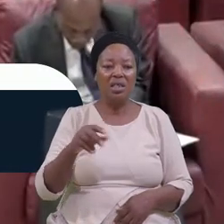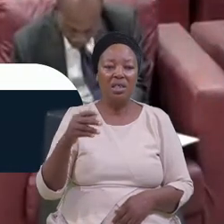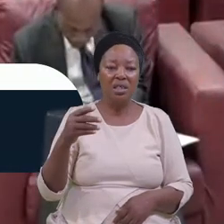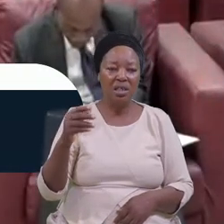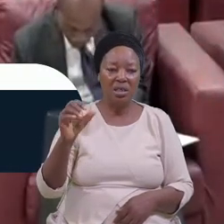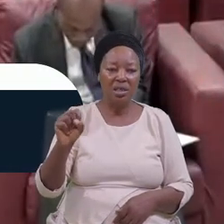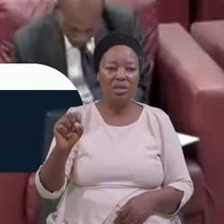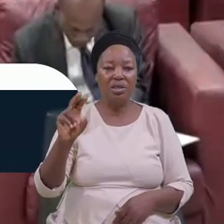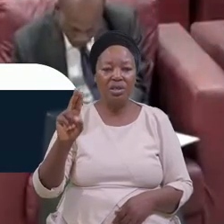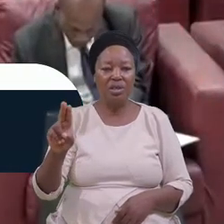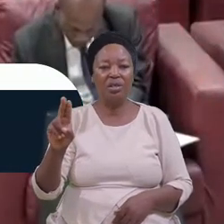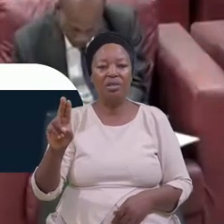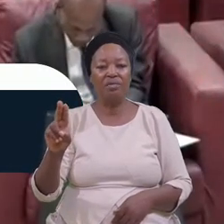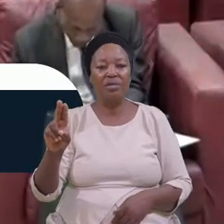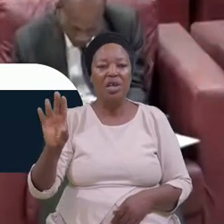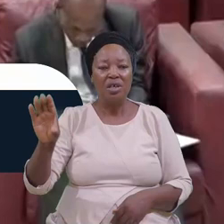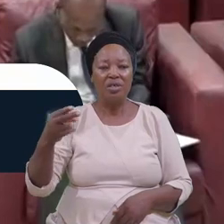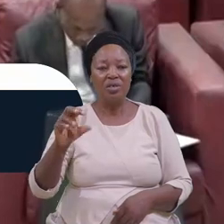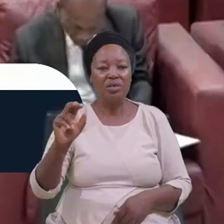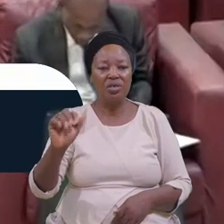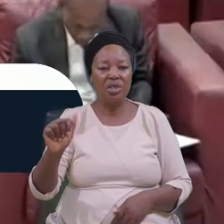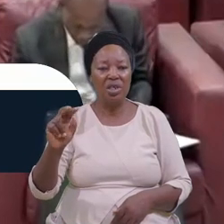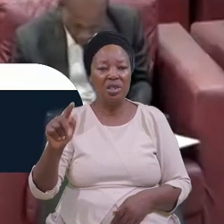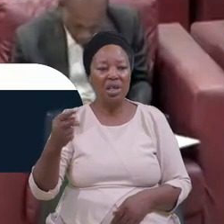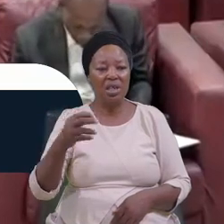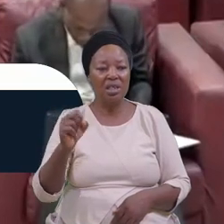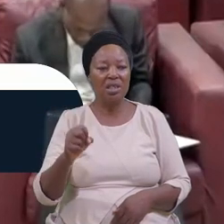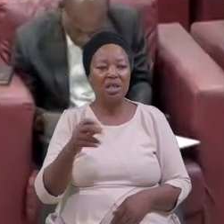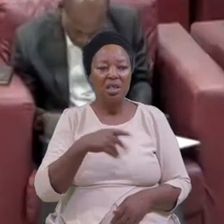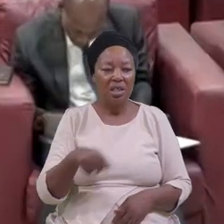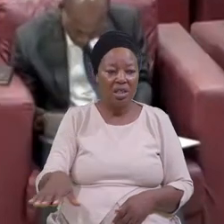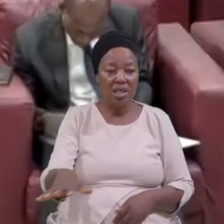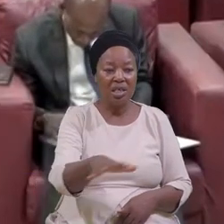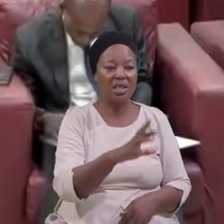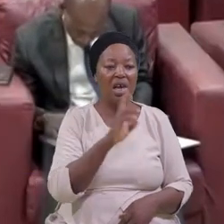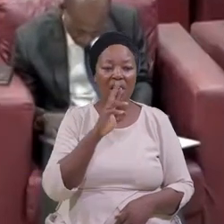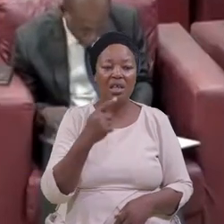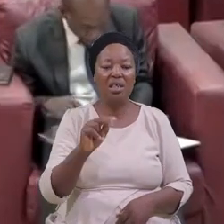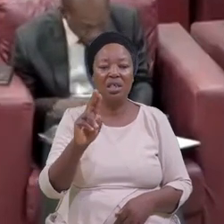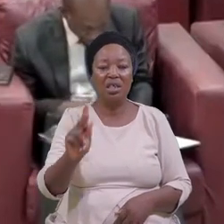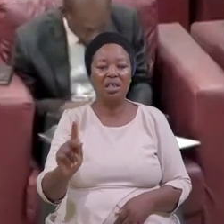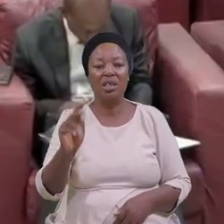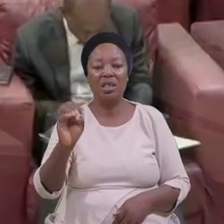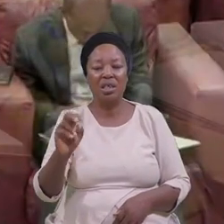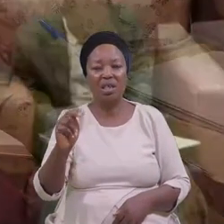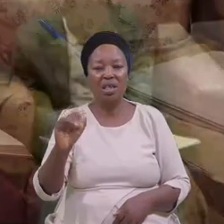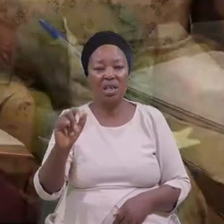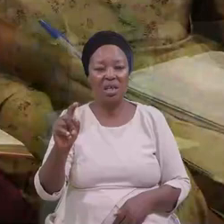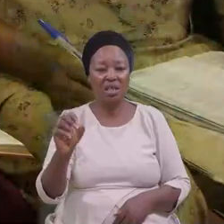these are the Canaanites. We read about them in Judges, remember, that came